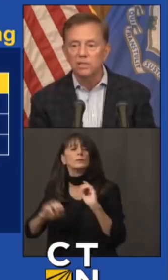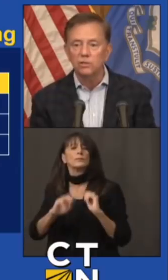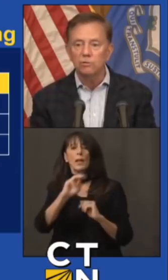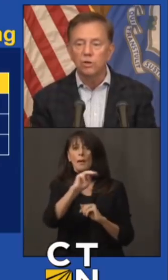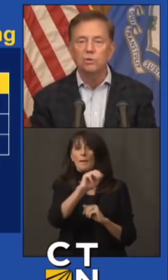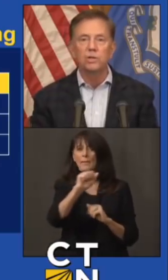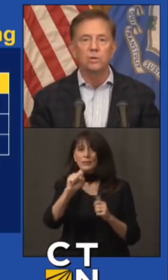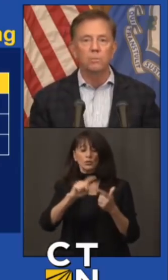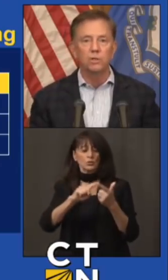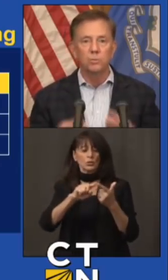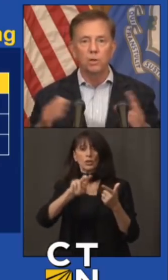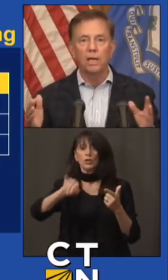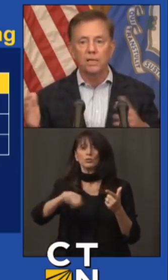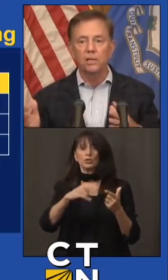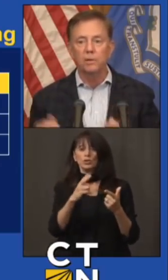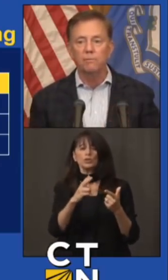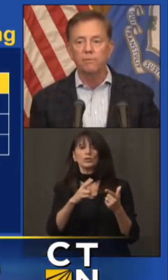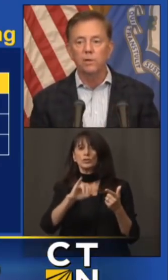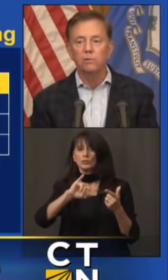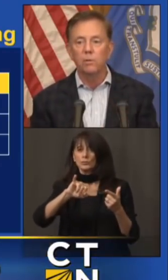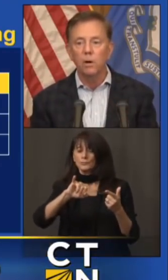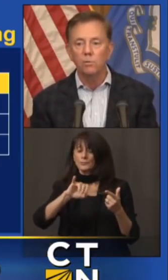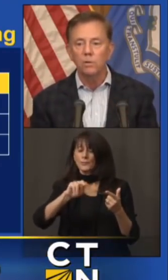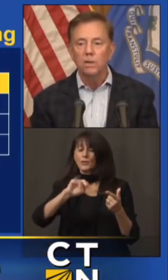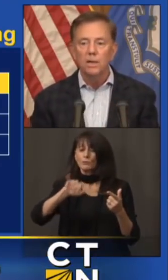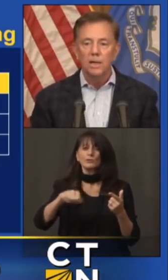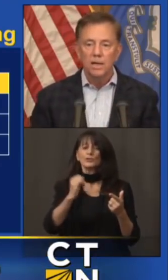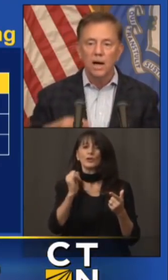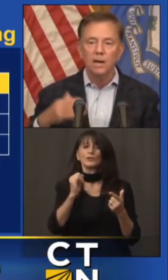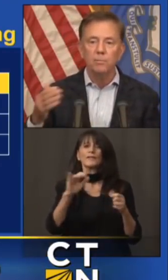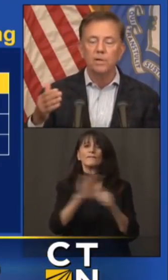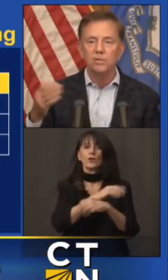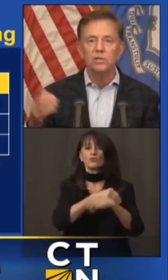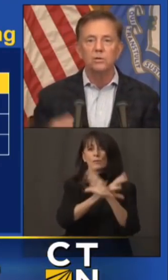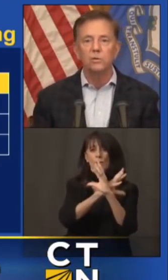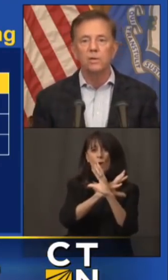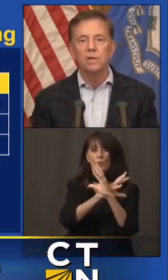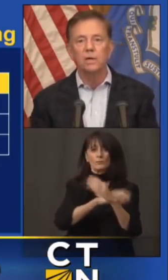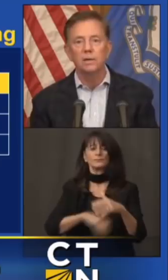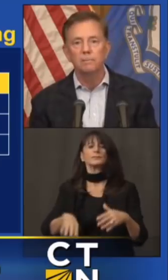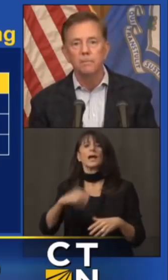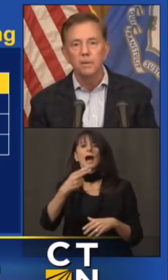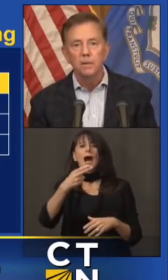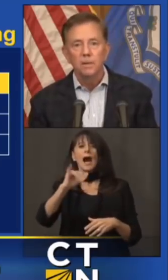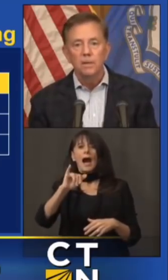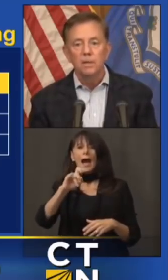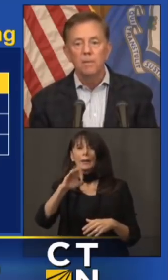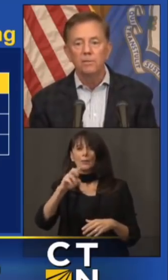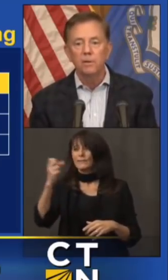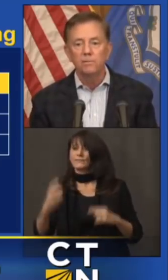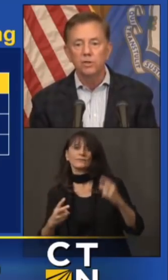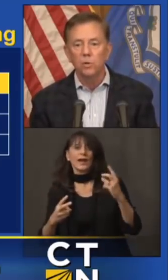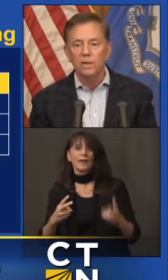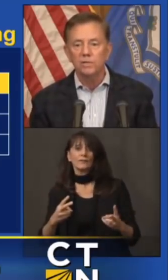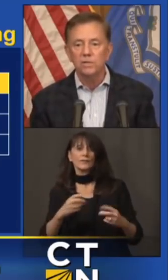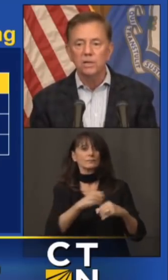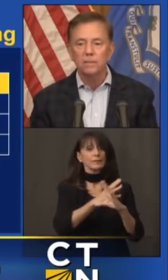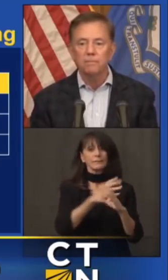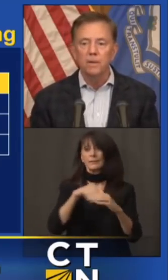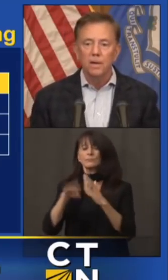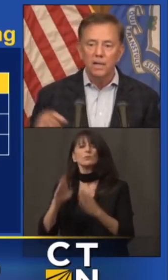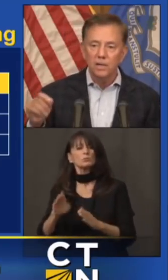Massachusetts and New Jersey are much more likely to be fully remote. And hybrid is still the method of